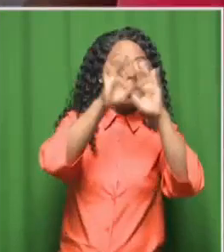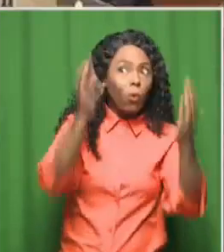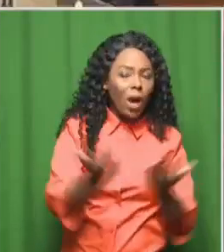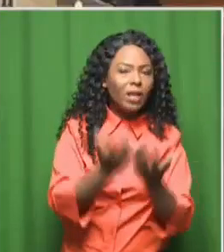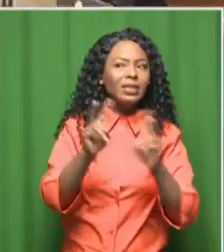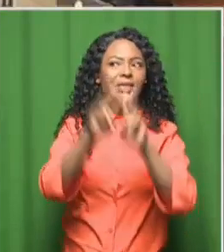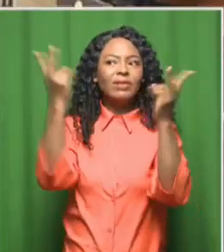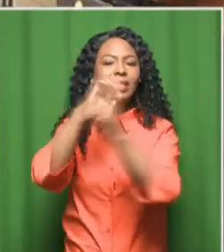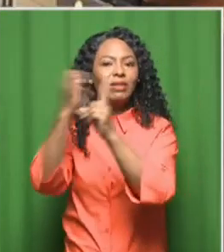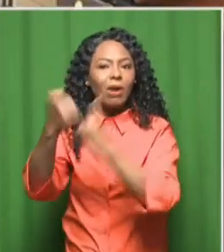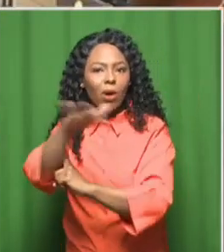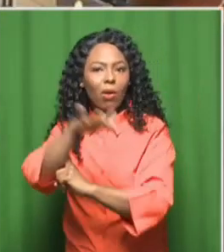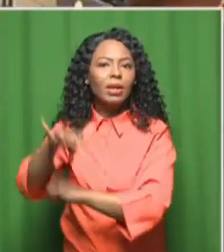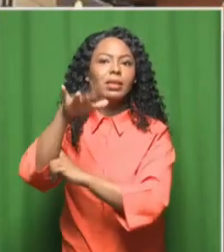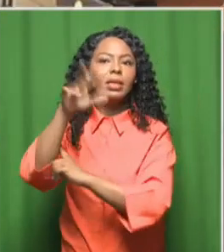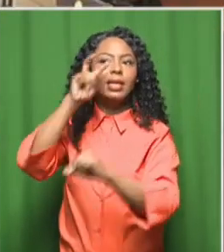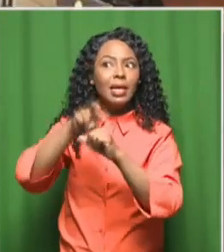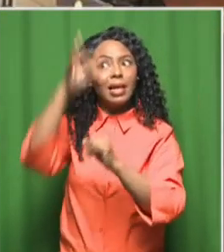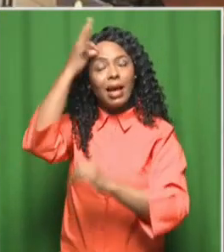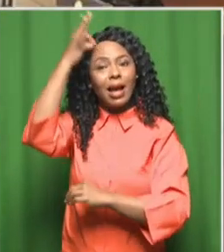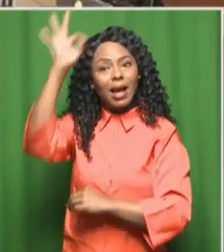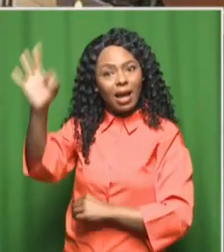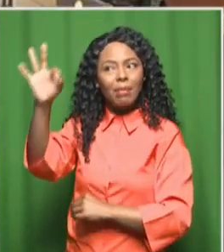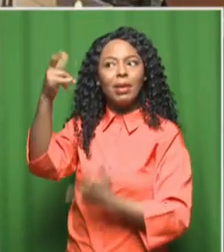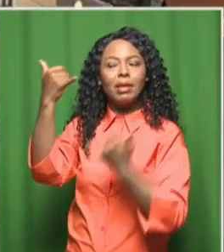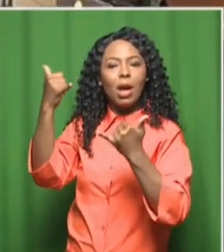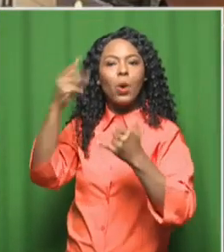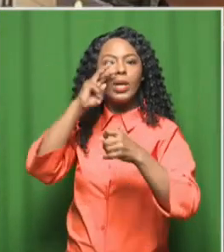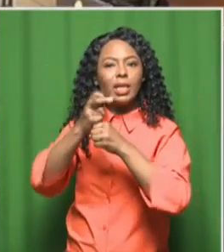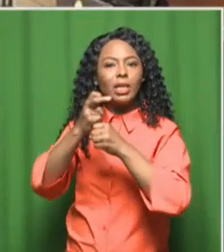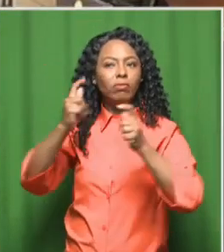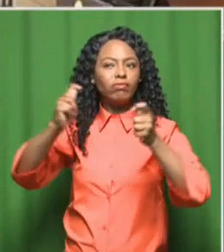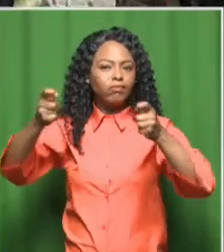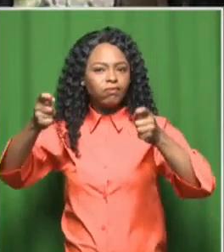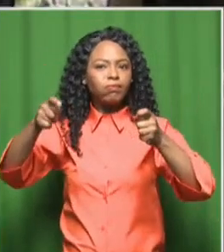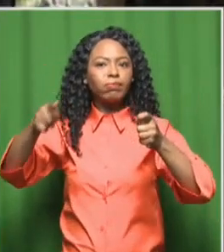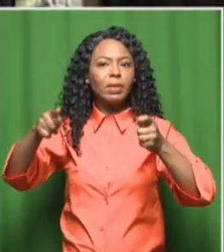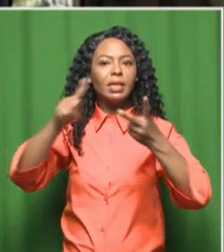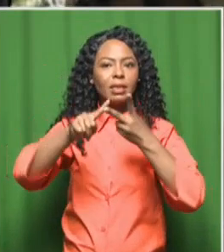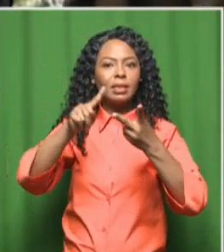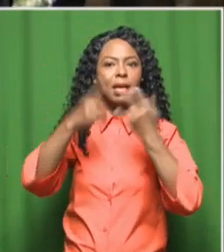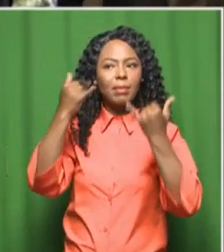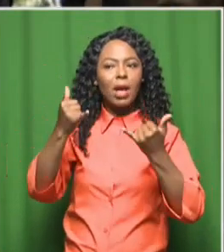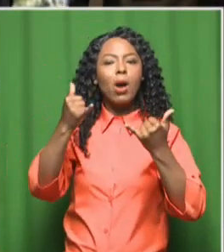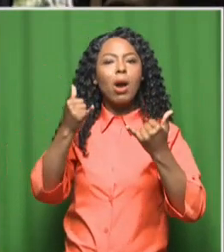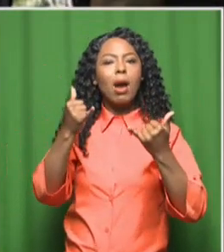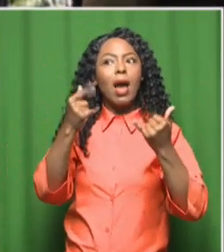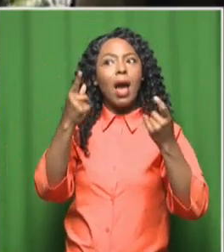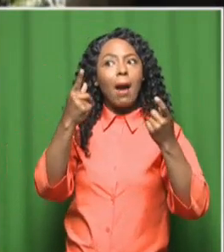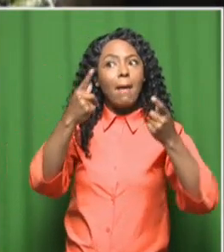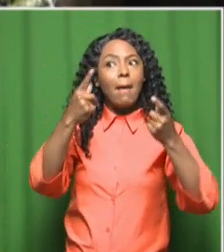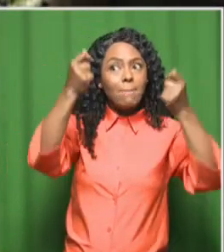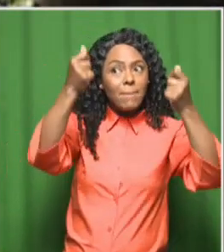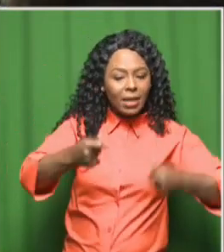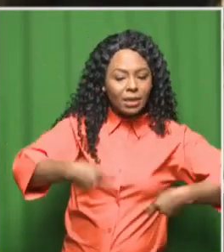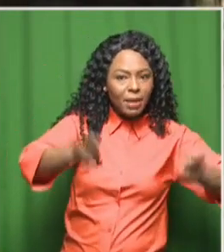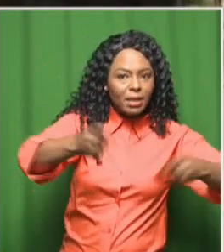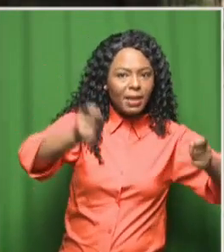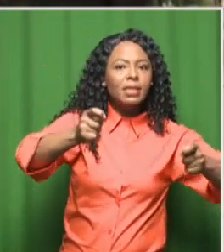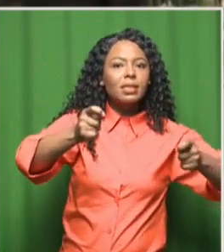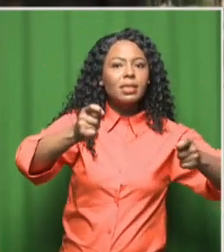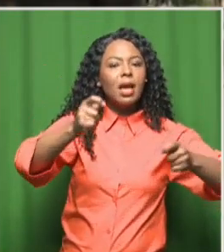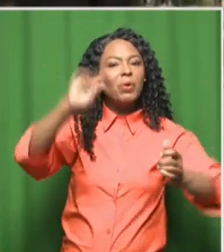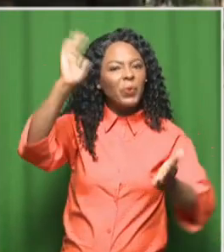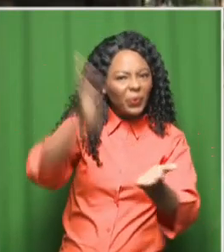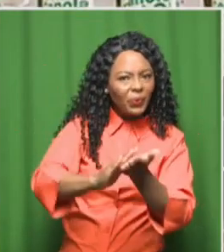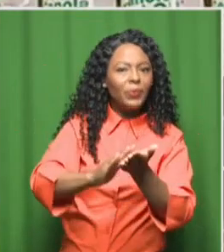you do need government to actually stimulate and cut back on austerity. But if your debt to GDP is